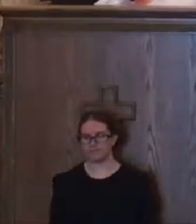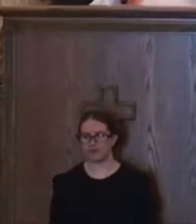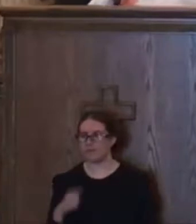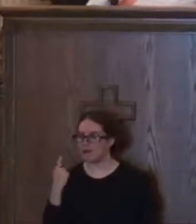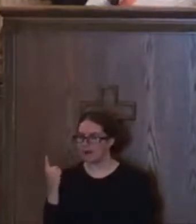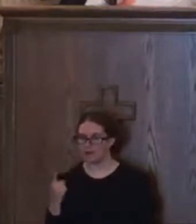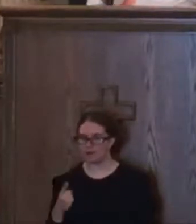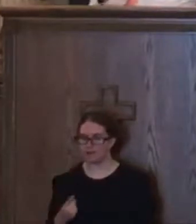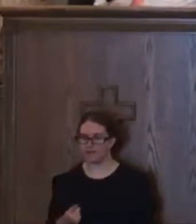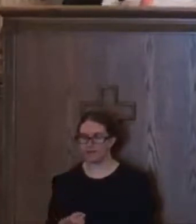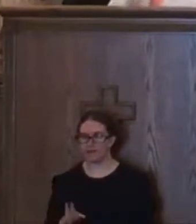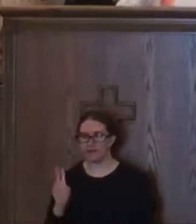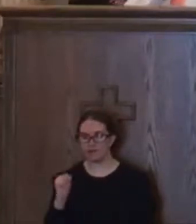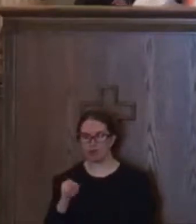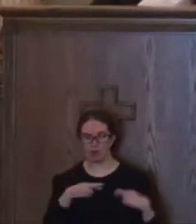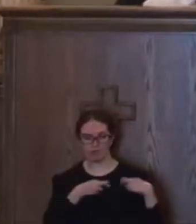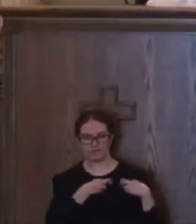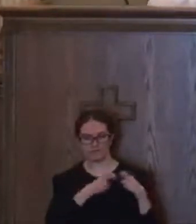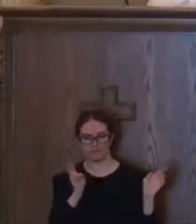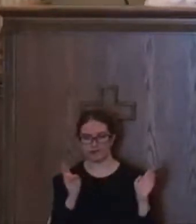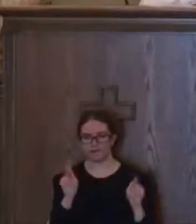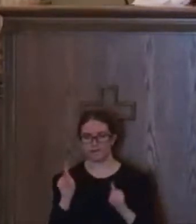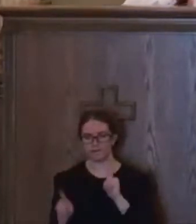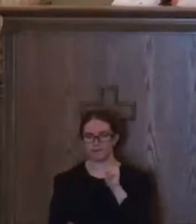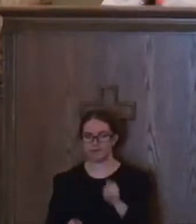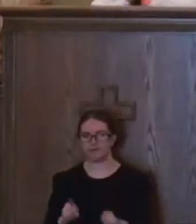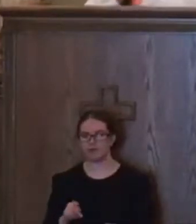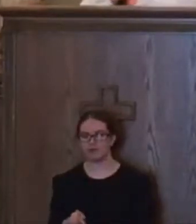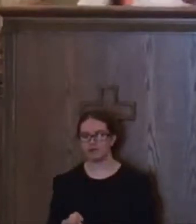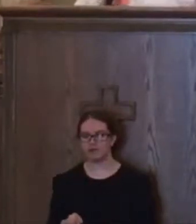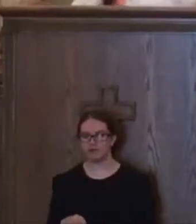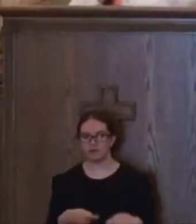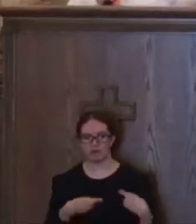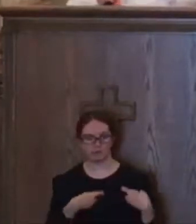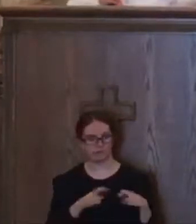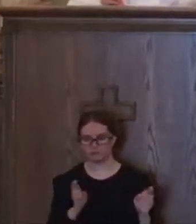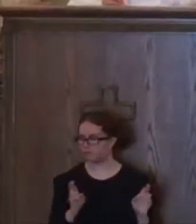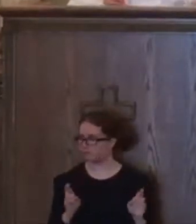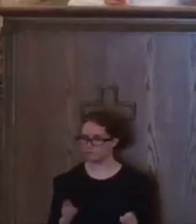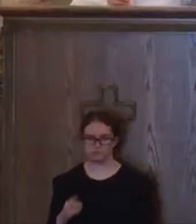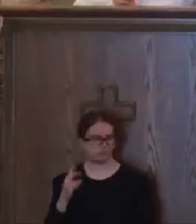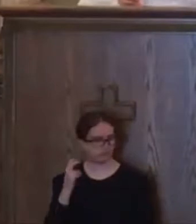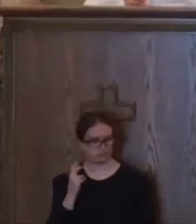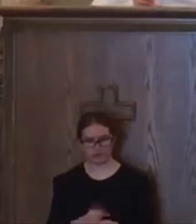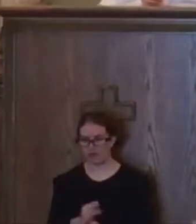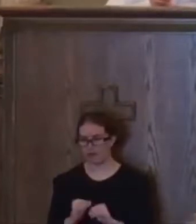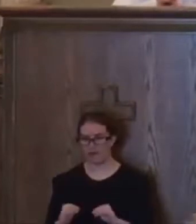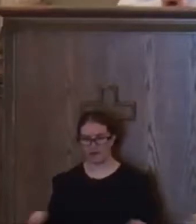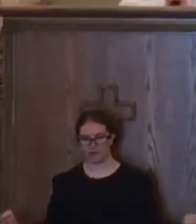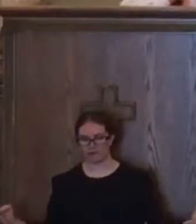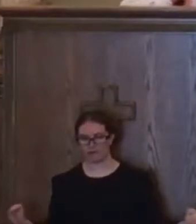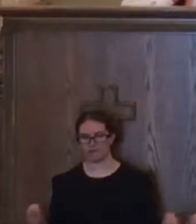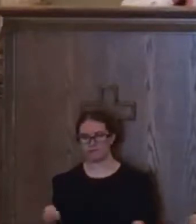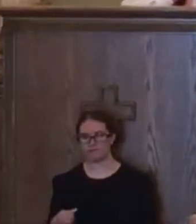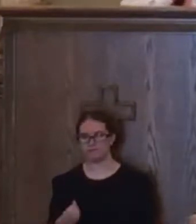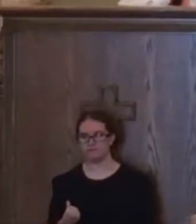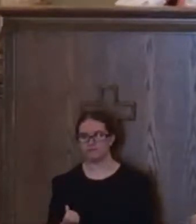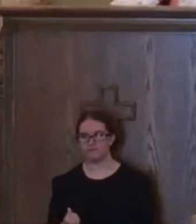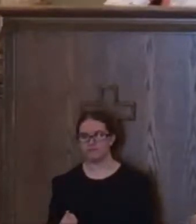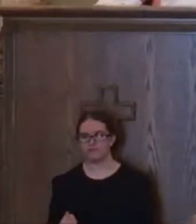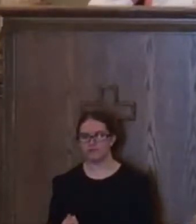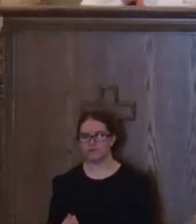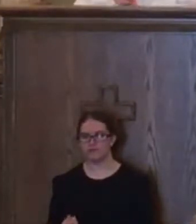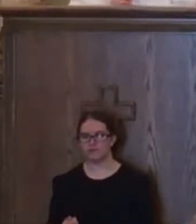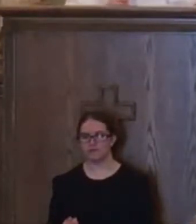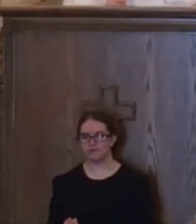only that, but he didn't have any regard to people. He had no respect for people. He didn't care anything about them. The last thing